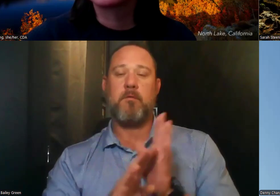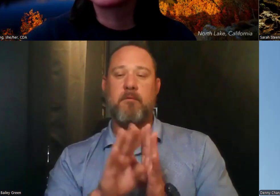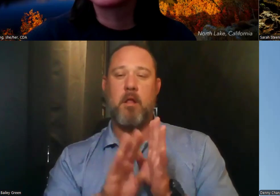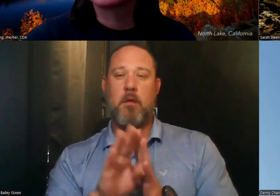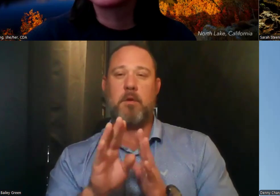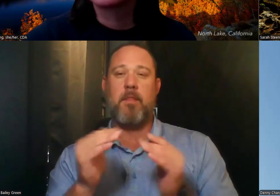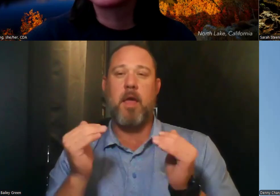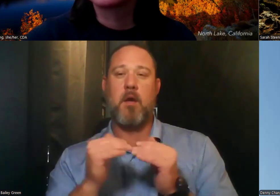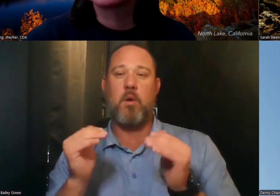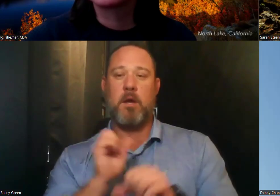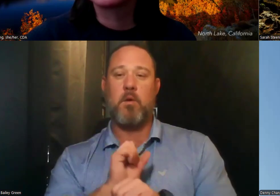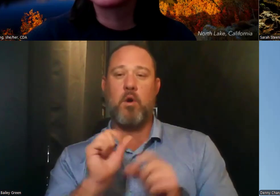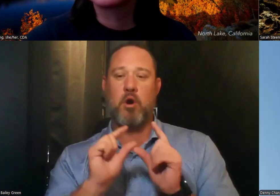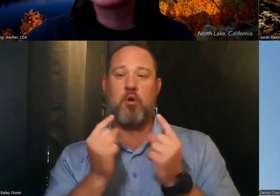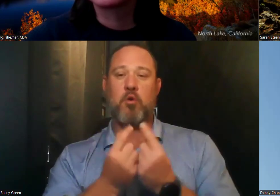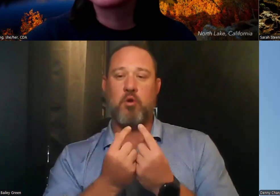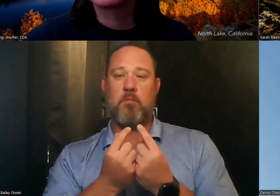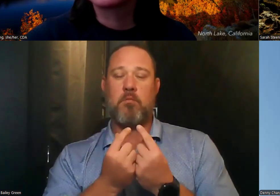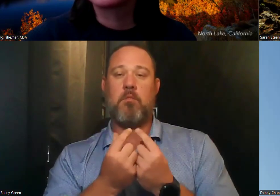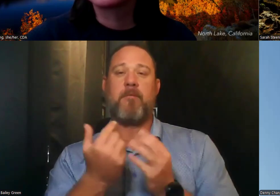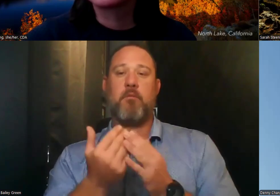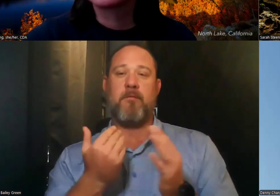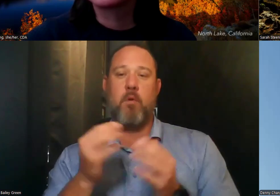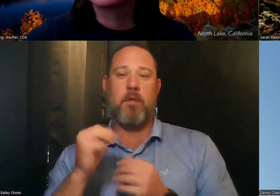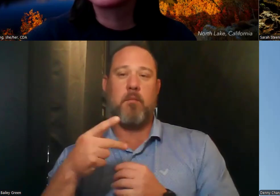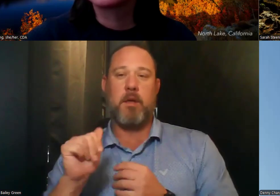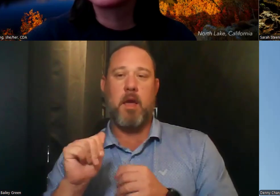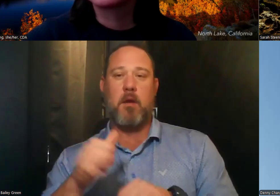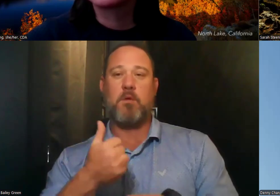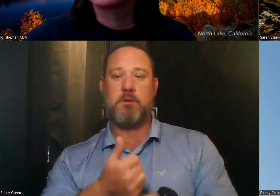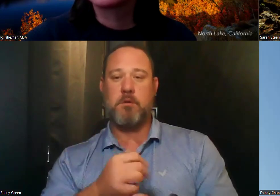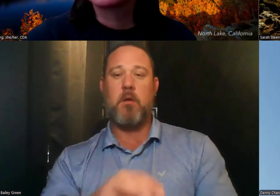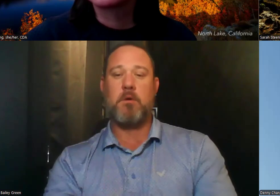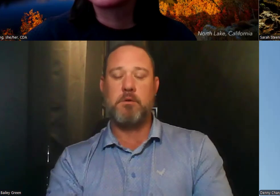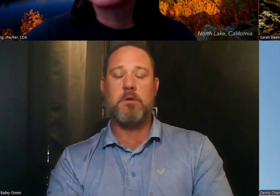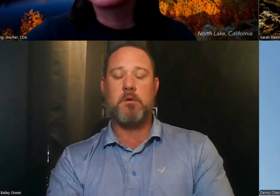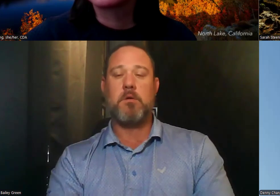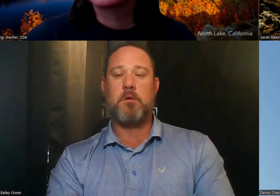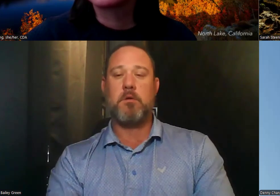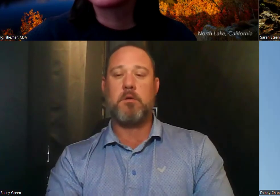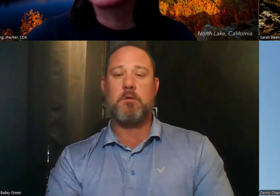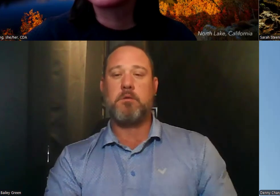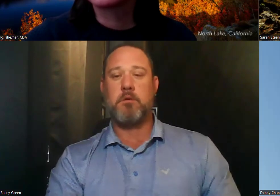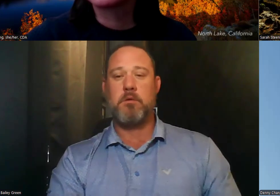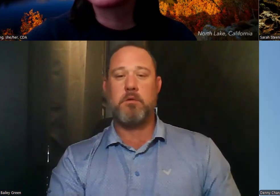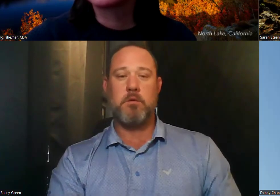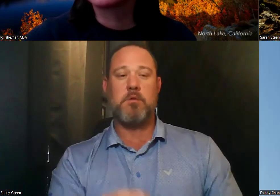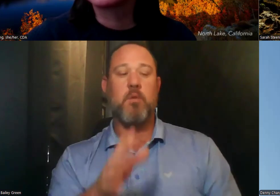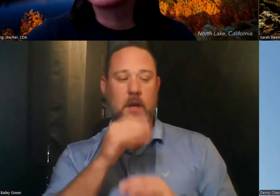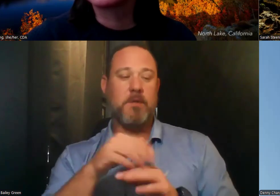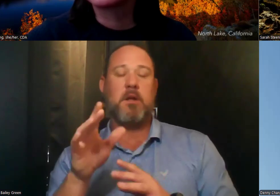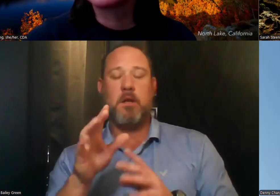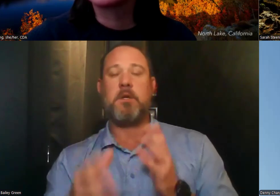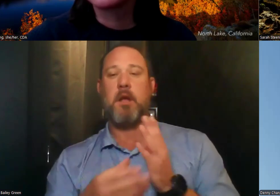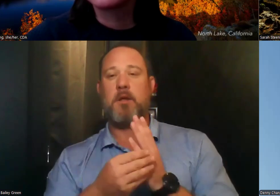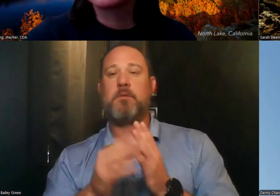the equity work group that was developed even before the master plan was launched. So we can dig that out and maybe send it as an attachment